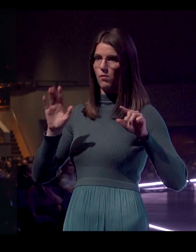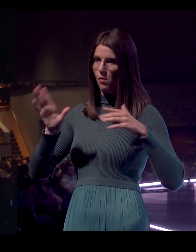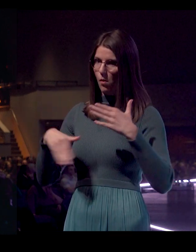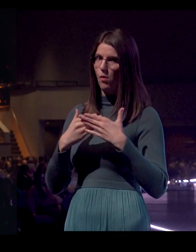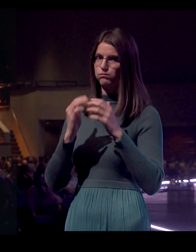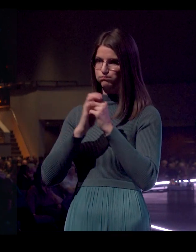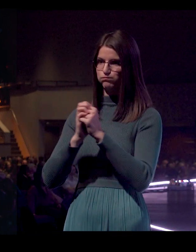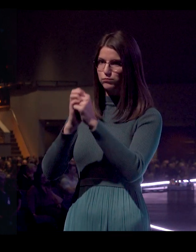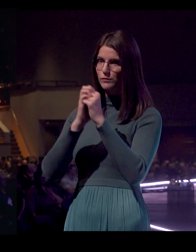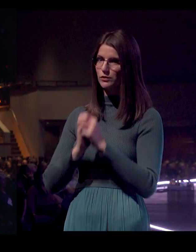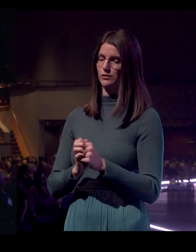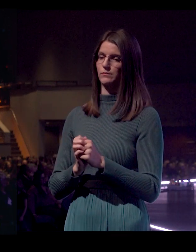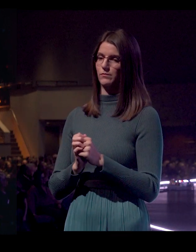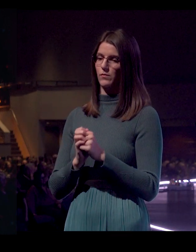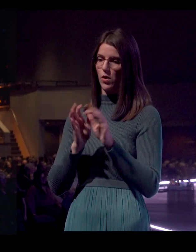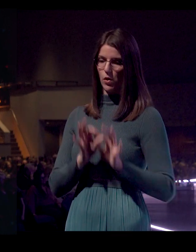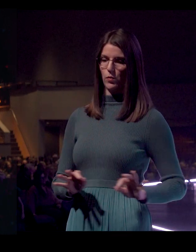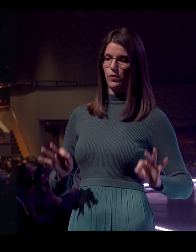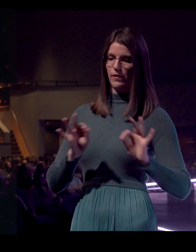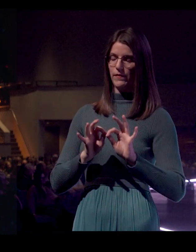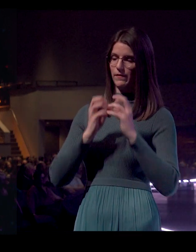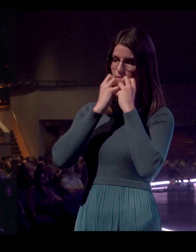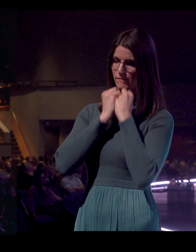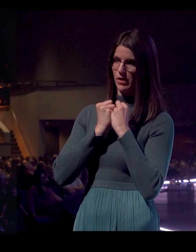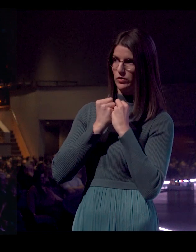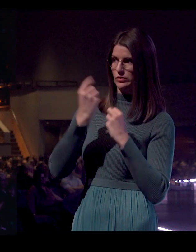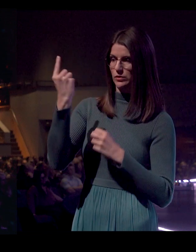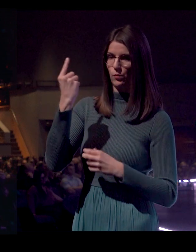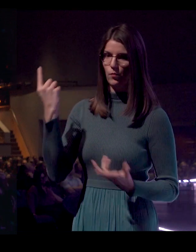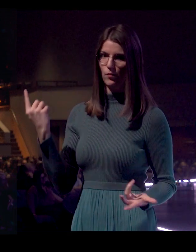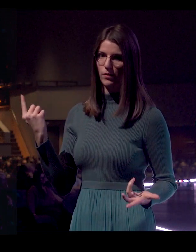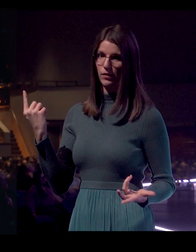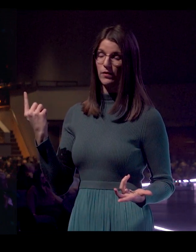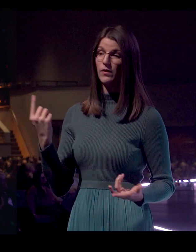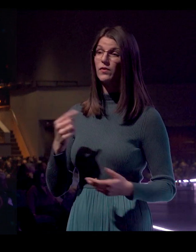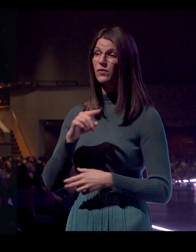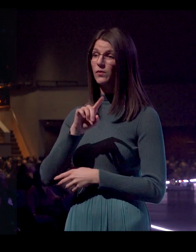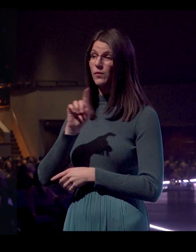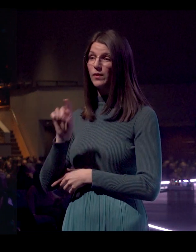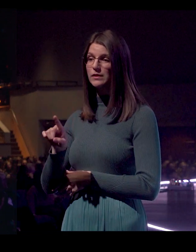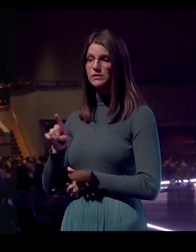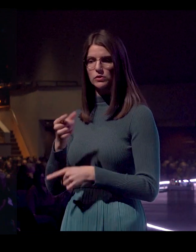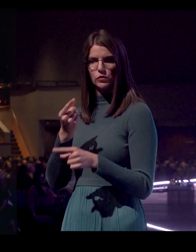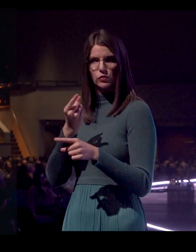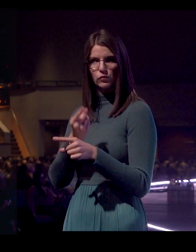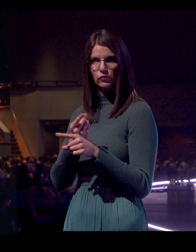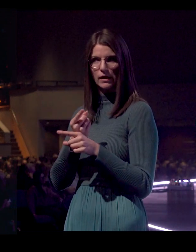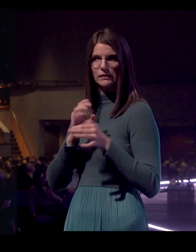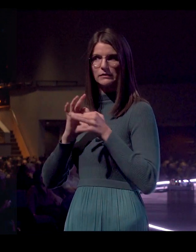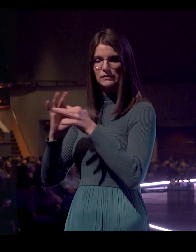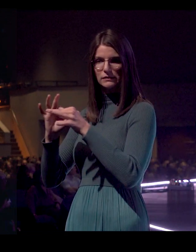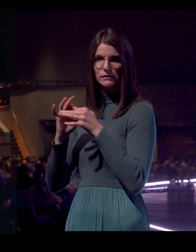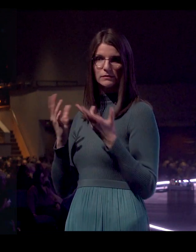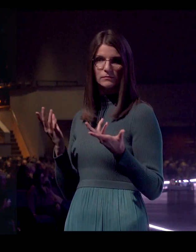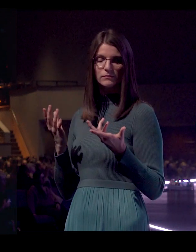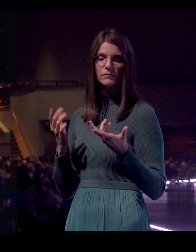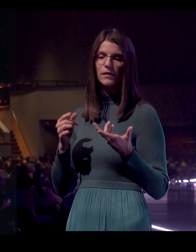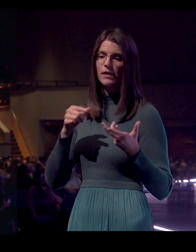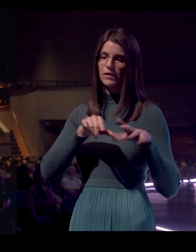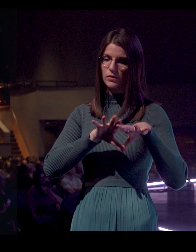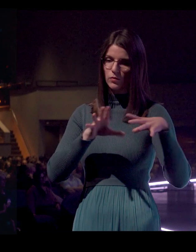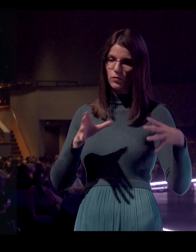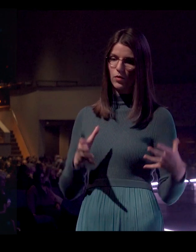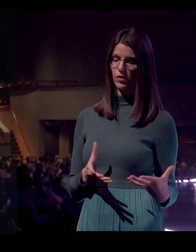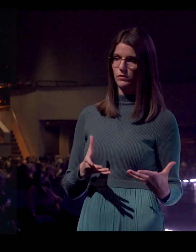only question is it the right place? And this world throws so many things at you that you can worship. It throws